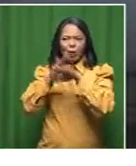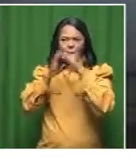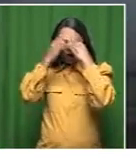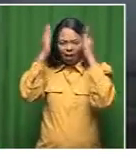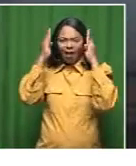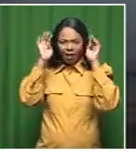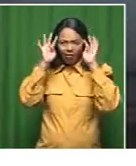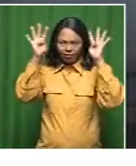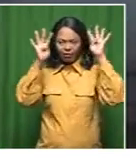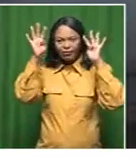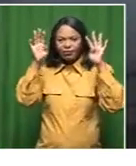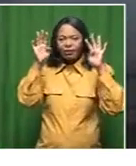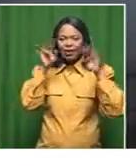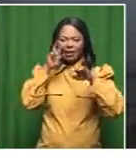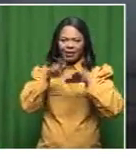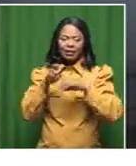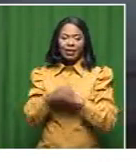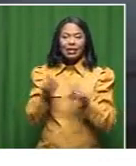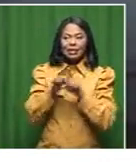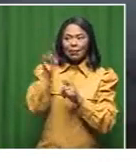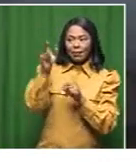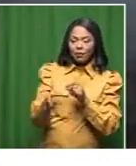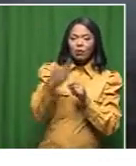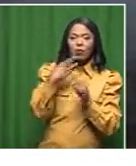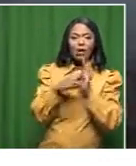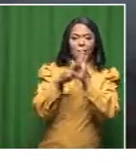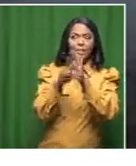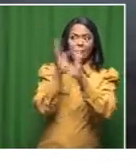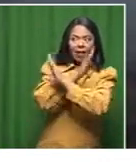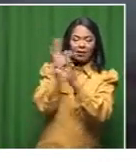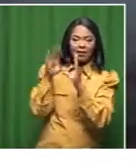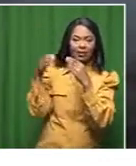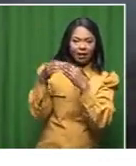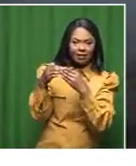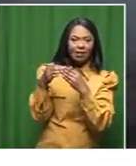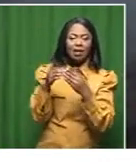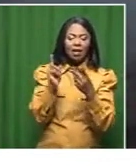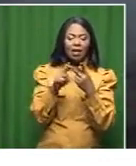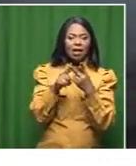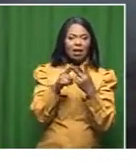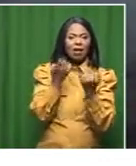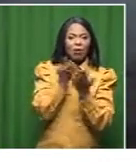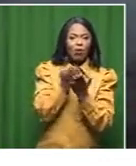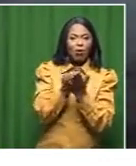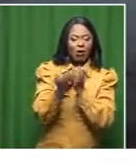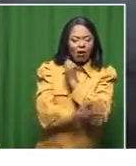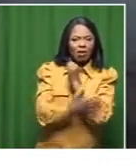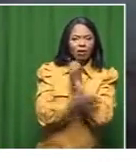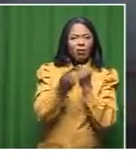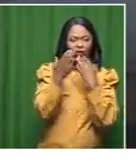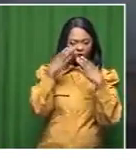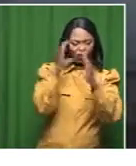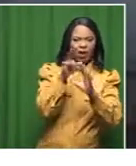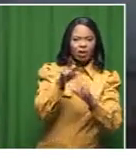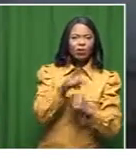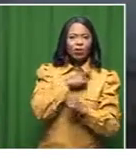bold. And for me, as someone who represents private sector in a township economy, a lot more people focused, because behind